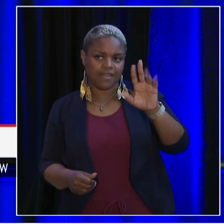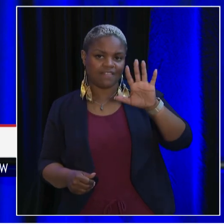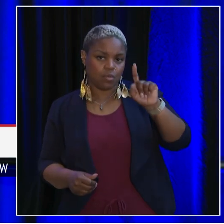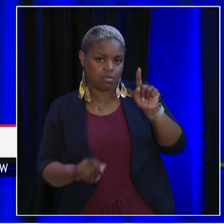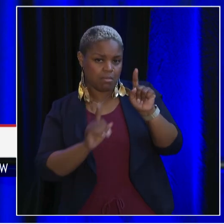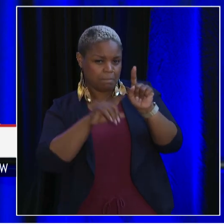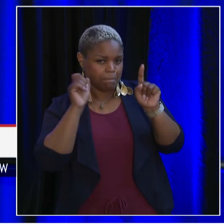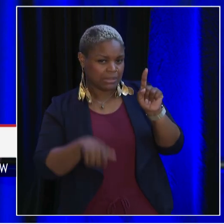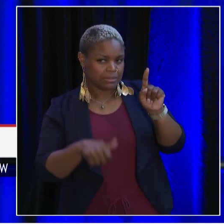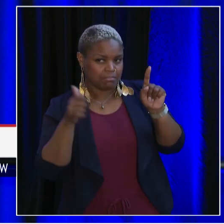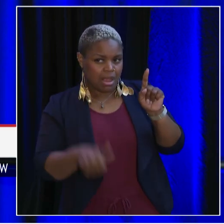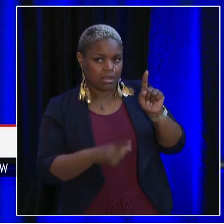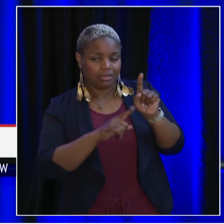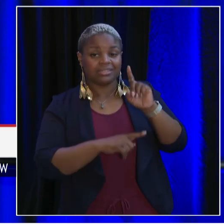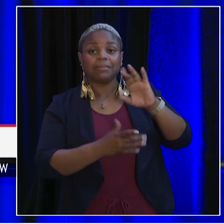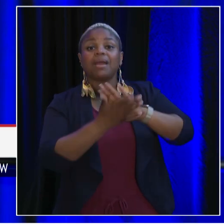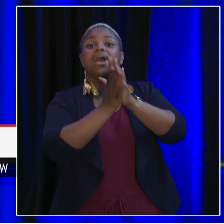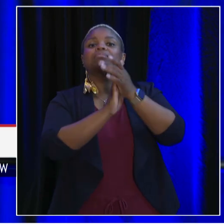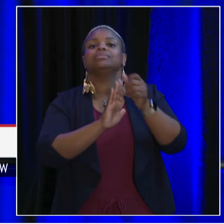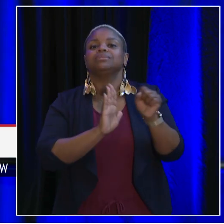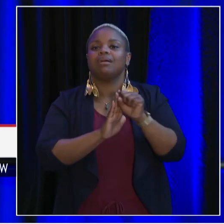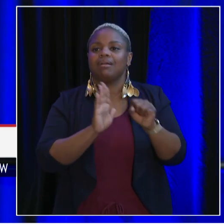Act.